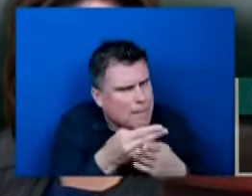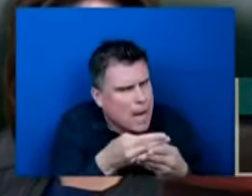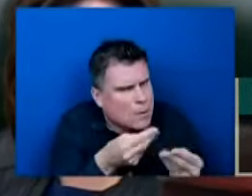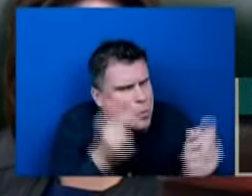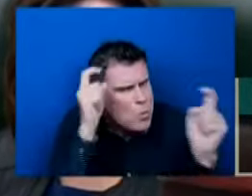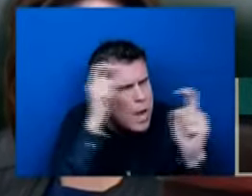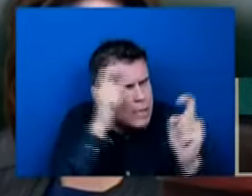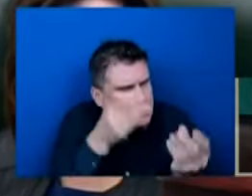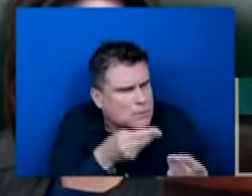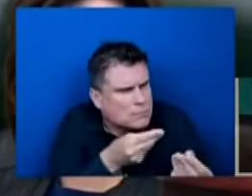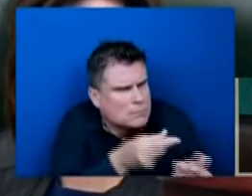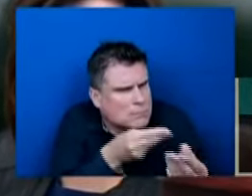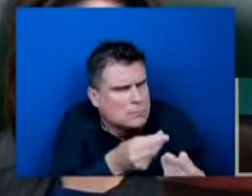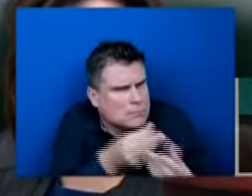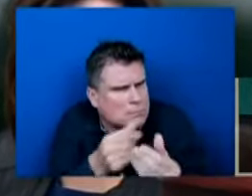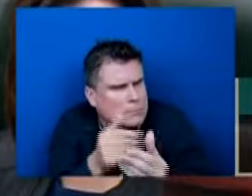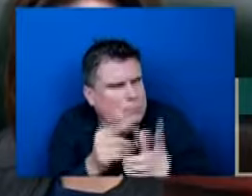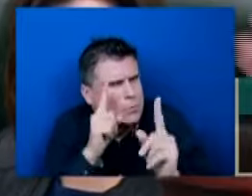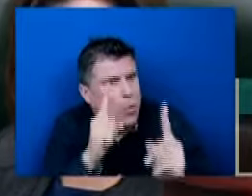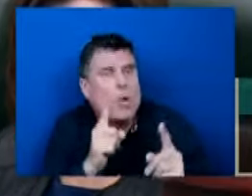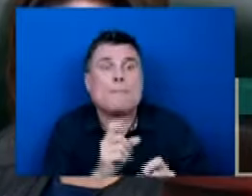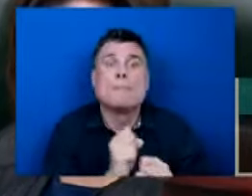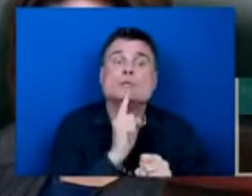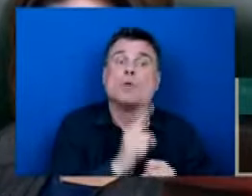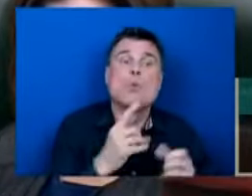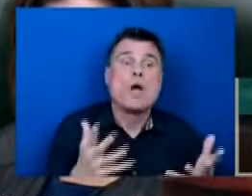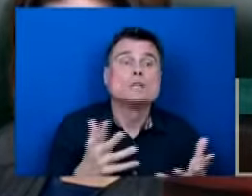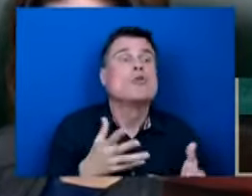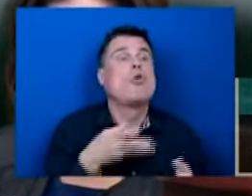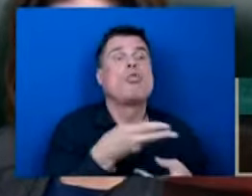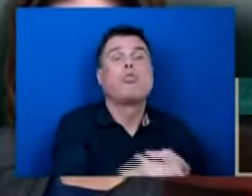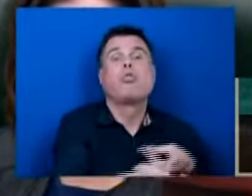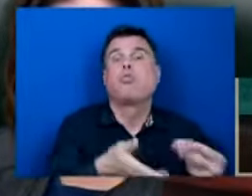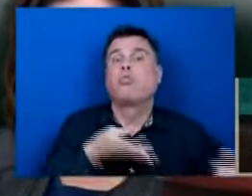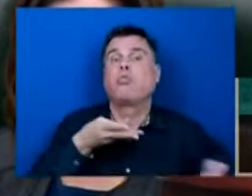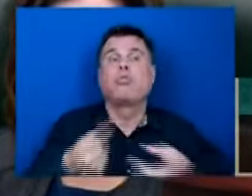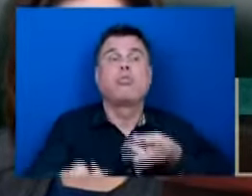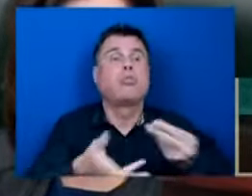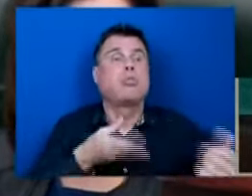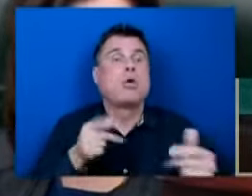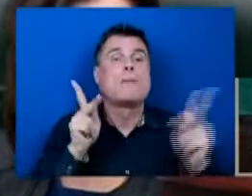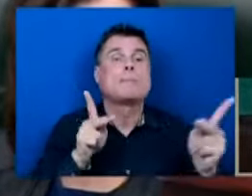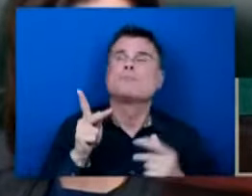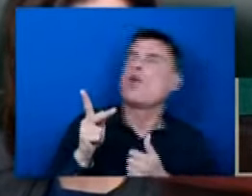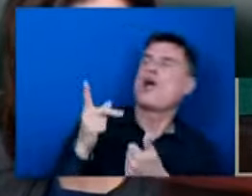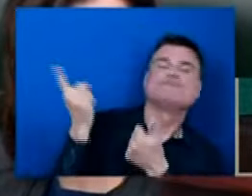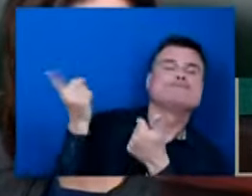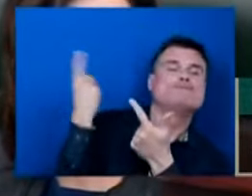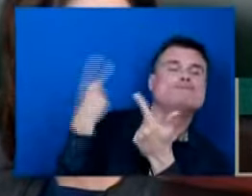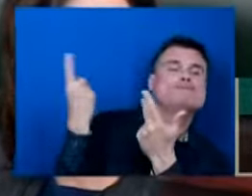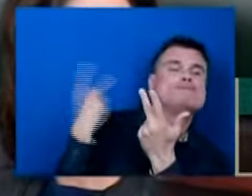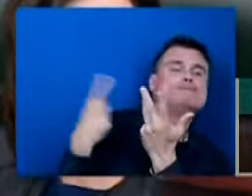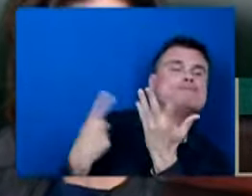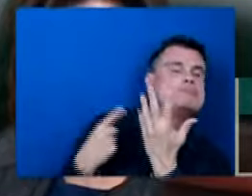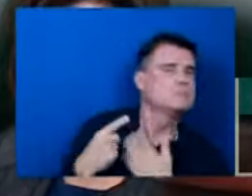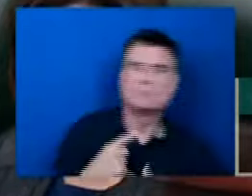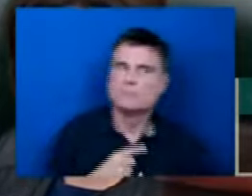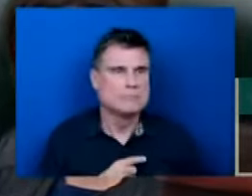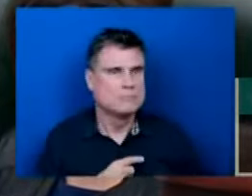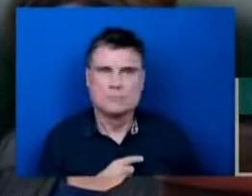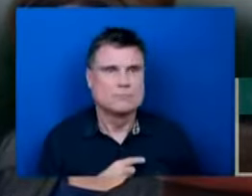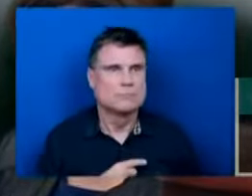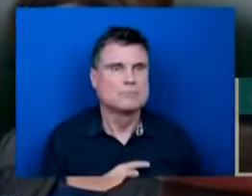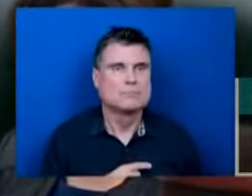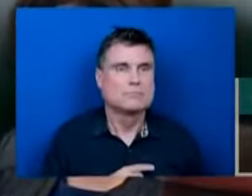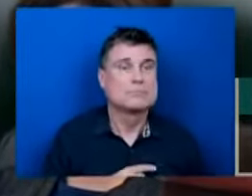permanent entitlements. Mr. Speaker, in less than a decade, we have two case studies on how to respond to an